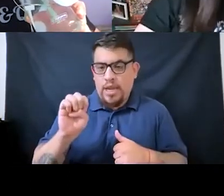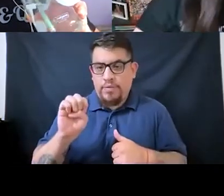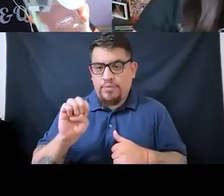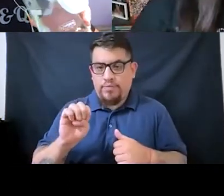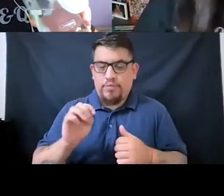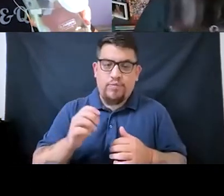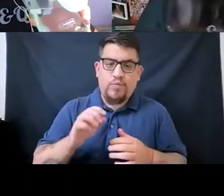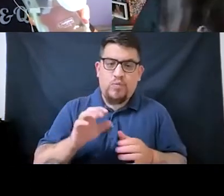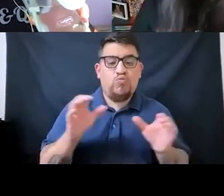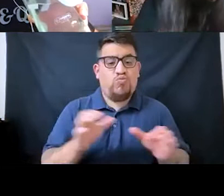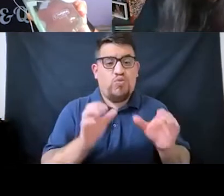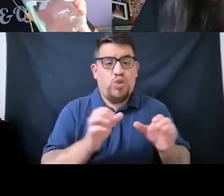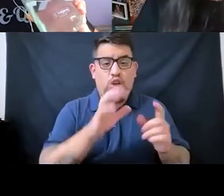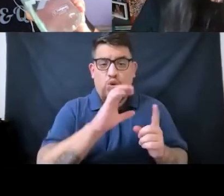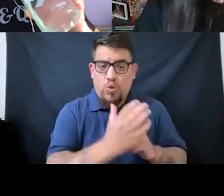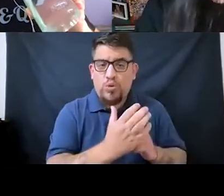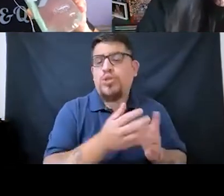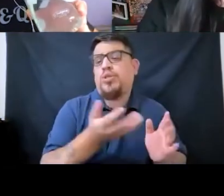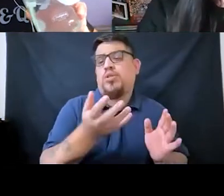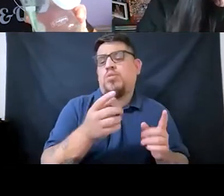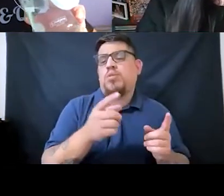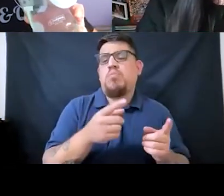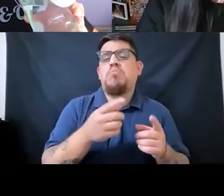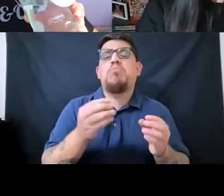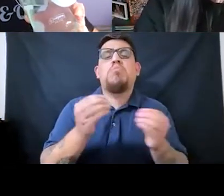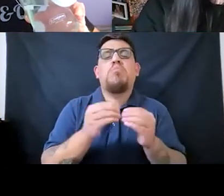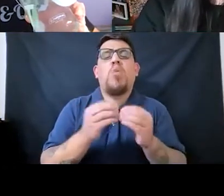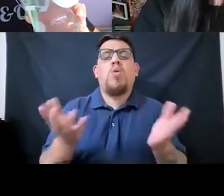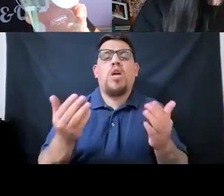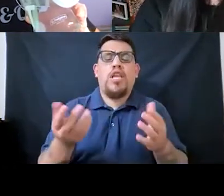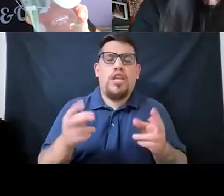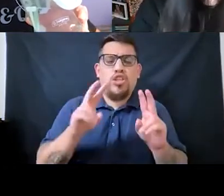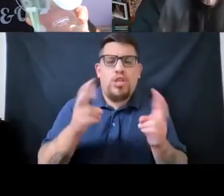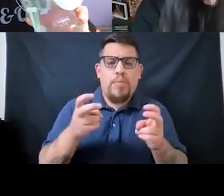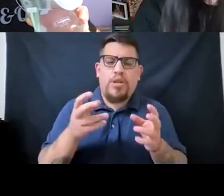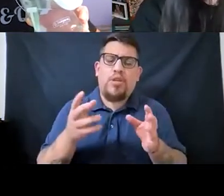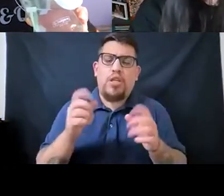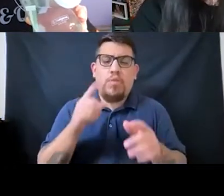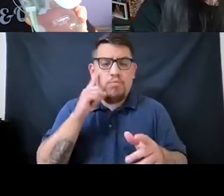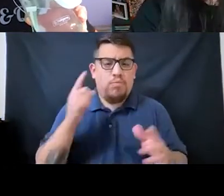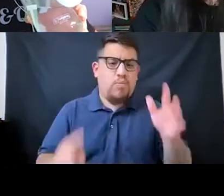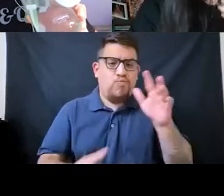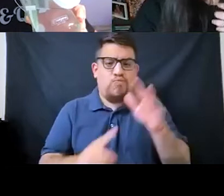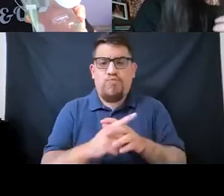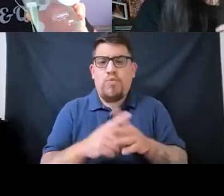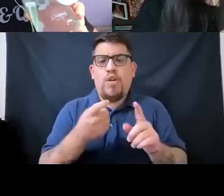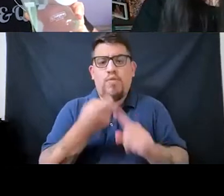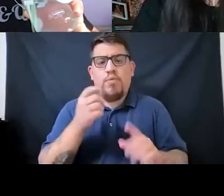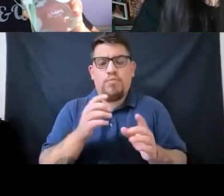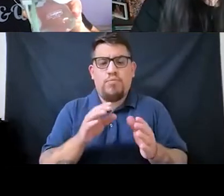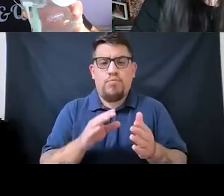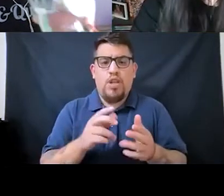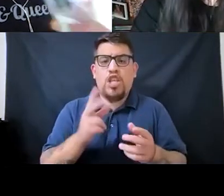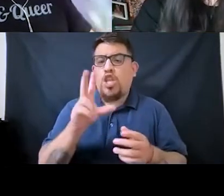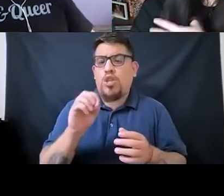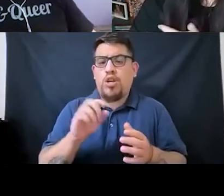gainer encourager culture. What else is covered? What are some of the things that come up in, you know, from these 30 other